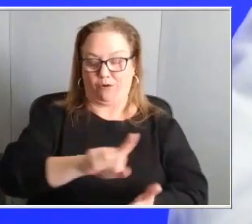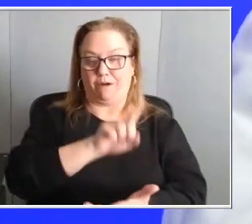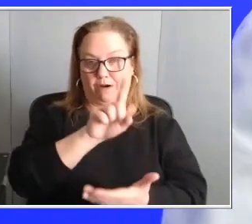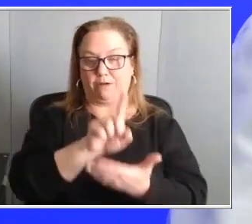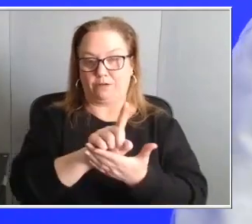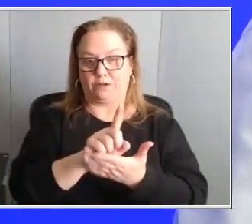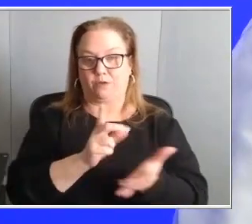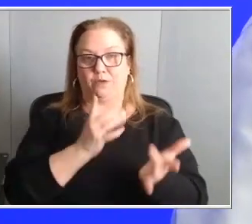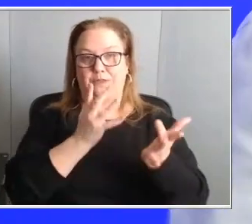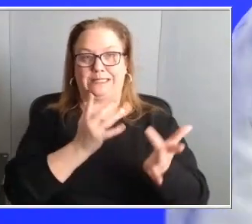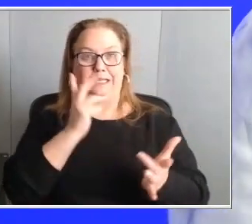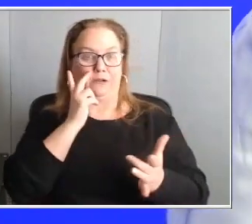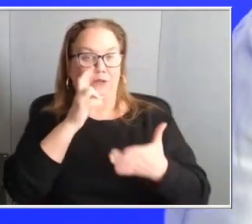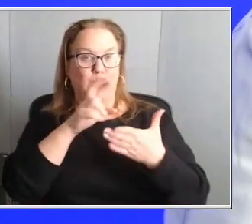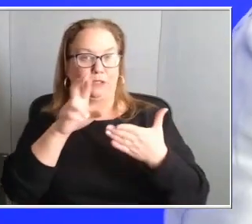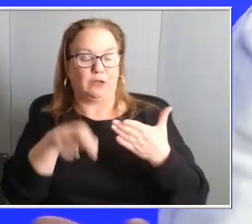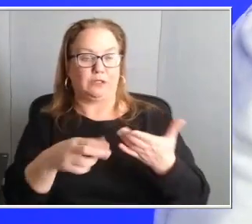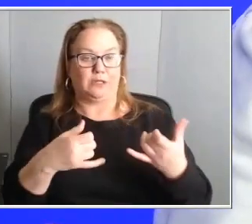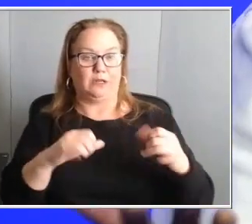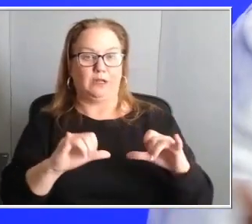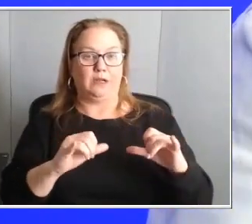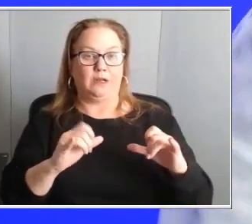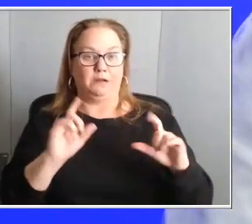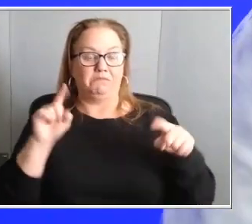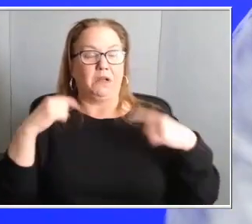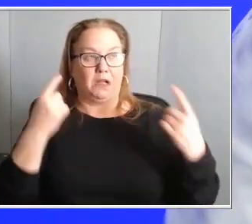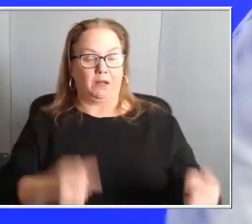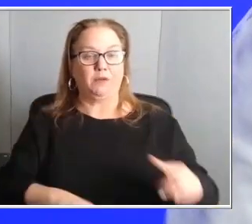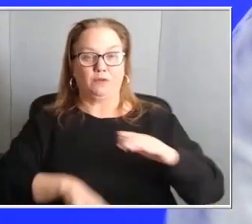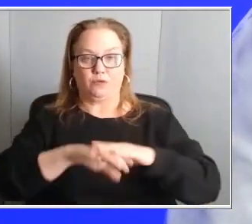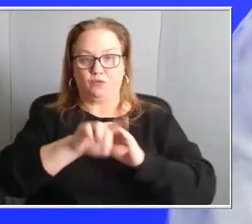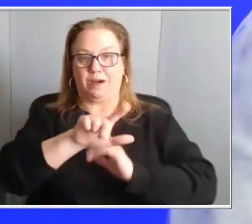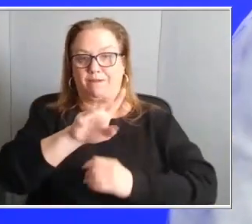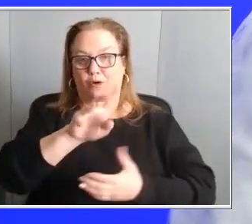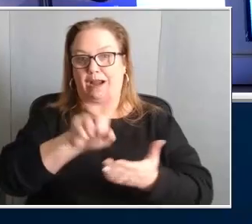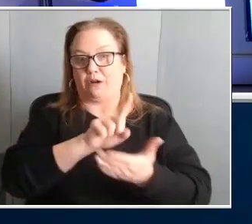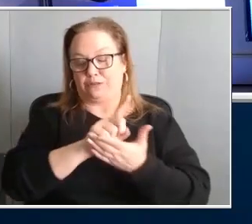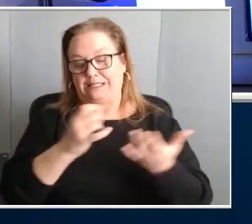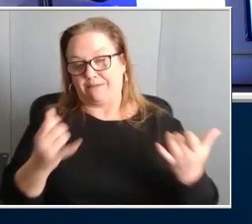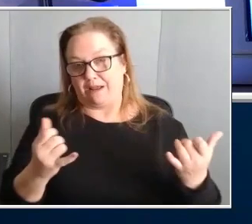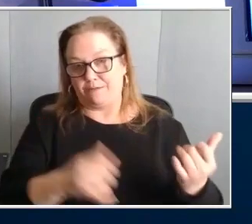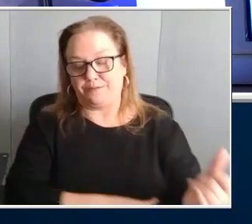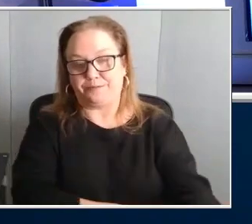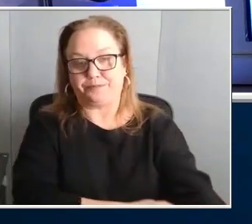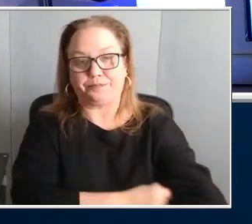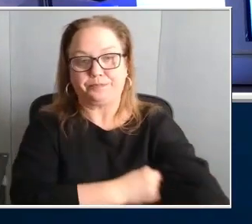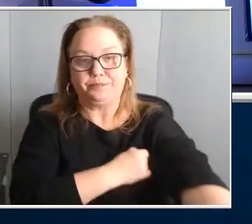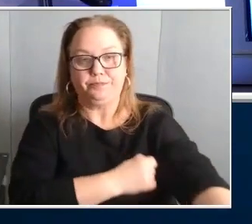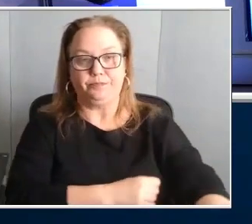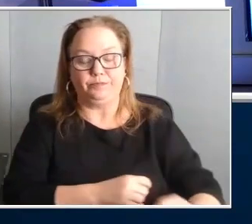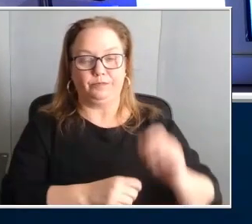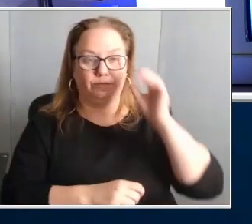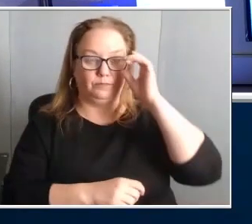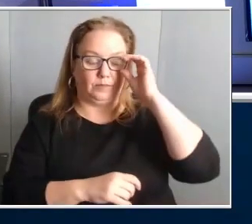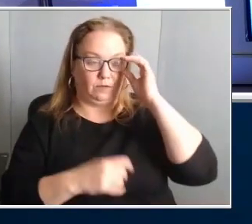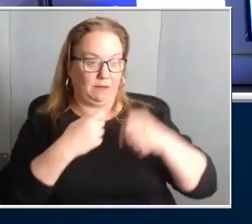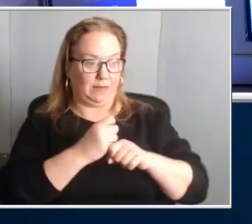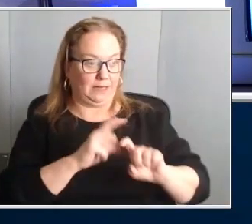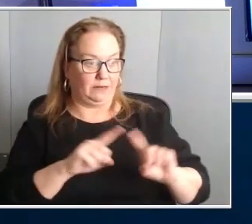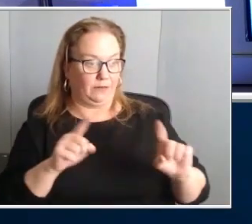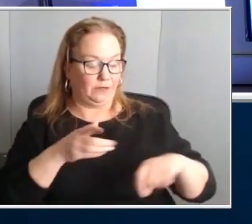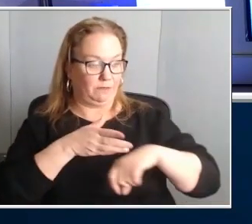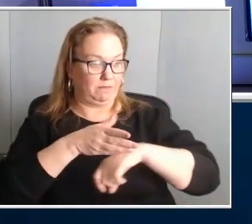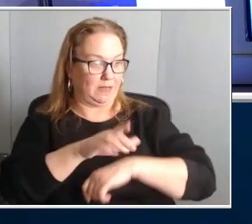waiting on those results. But up till now, technically, you can go up to 24 hours. So what do you think? Can we go longer? Does it still make a difference if you go beyond 24